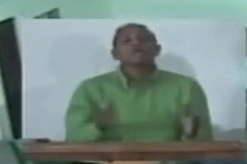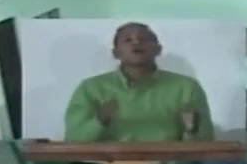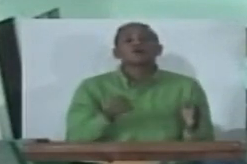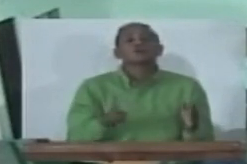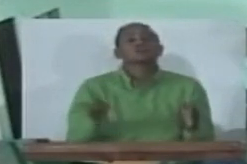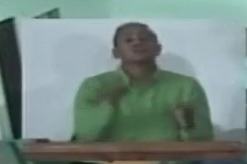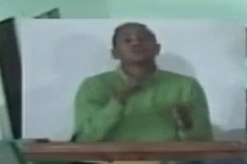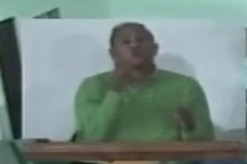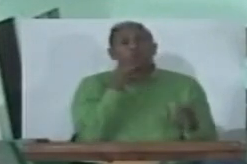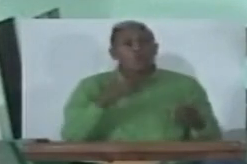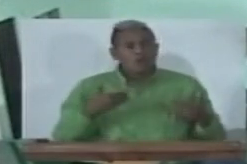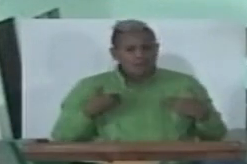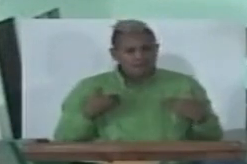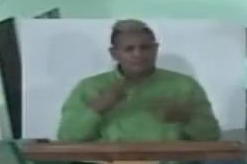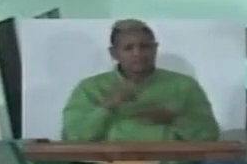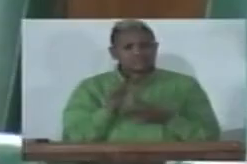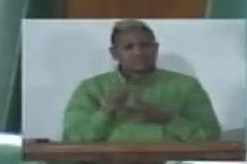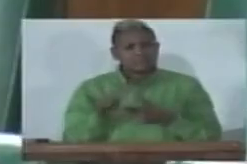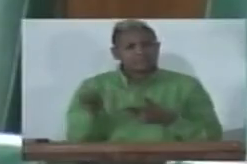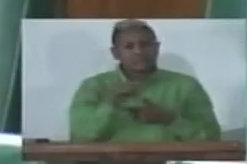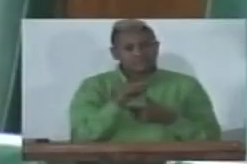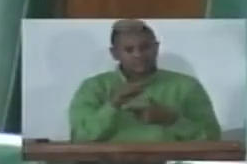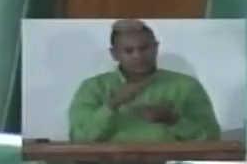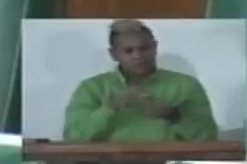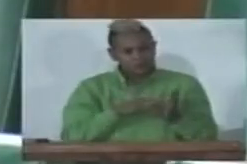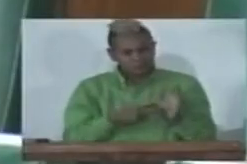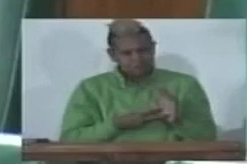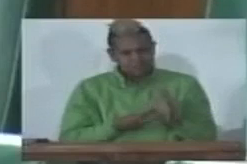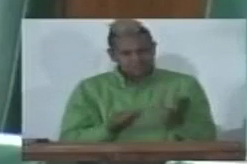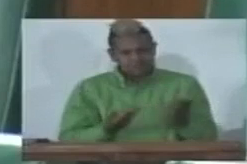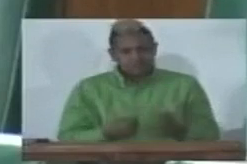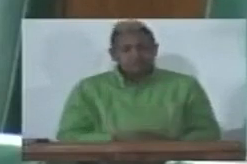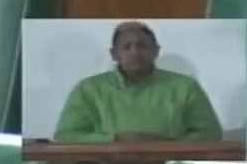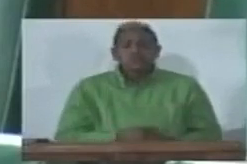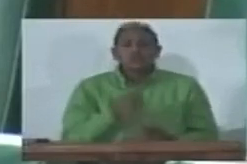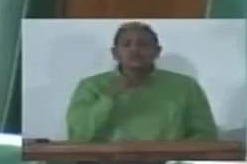persons living with disability, and it's